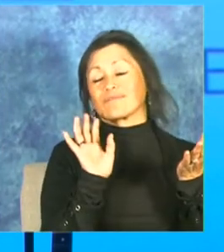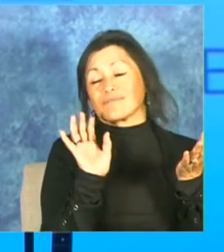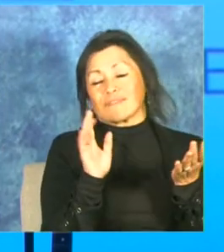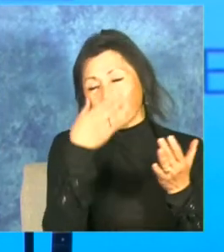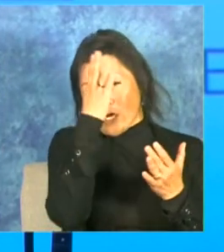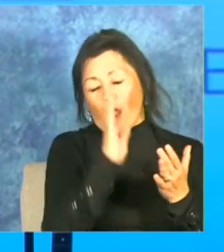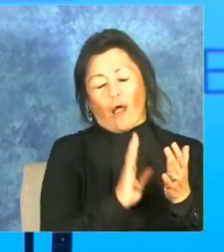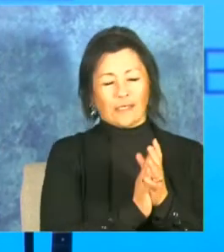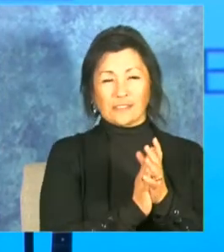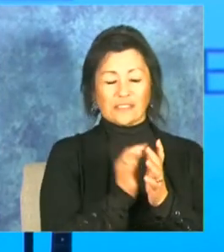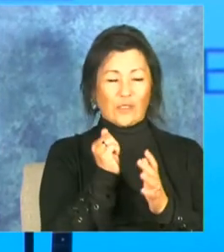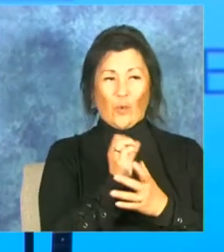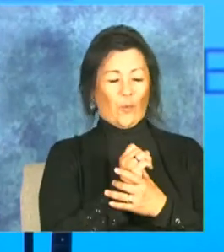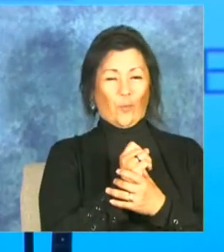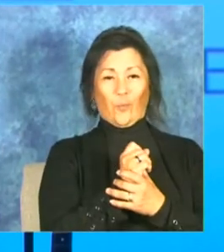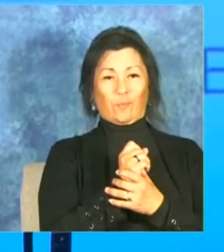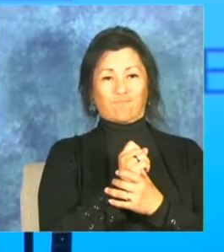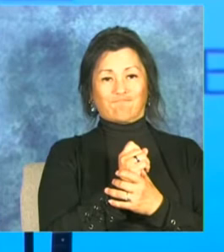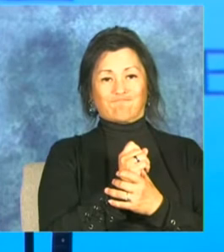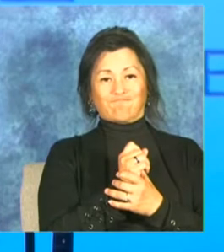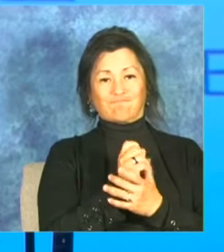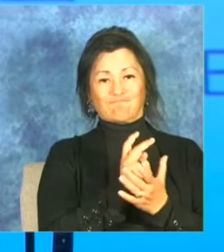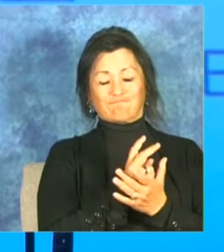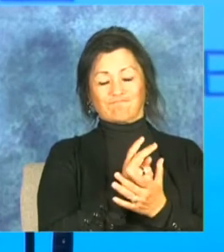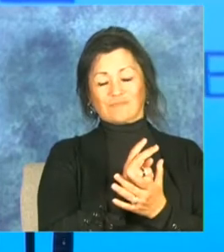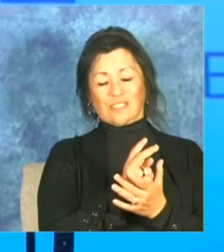And that didn't work out so well for him, did it?